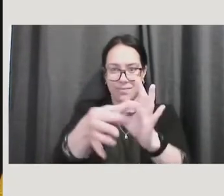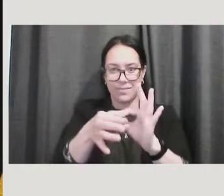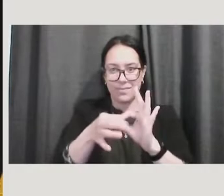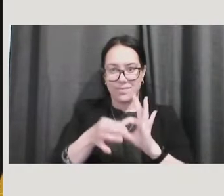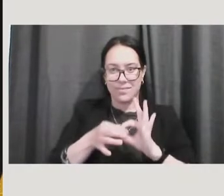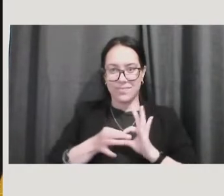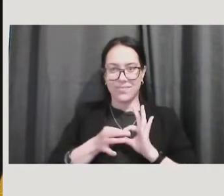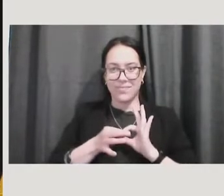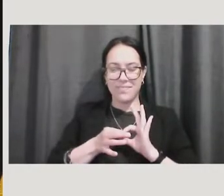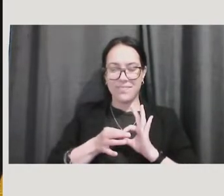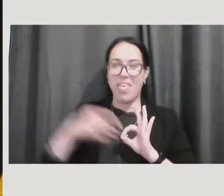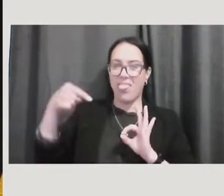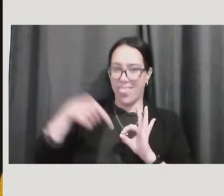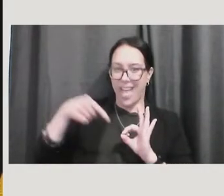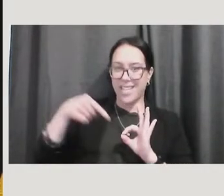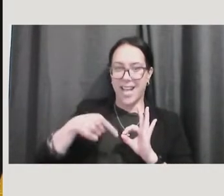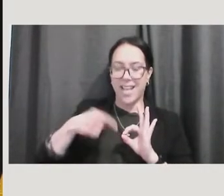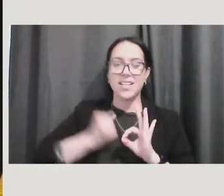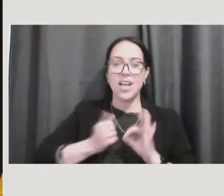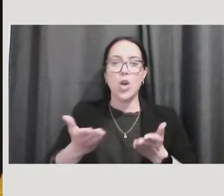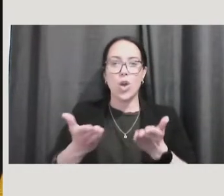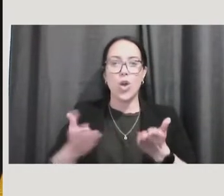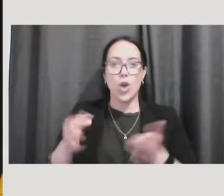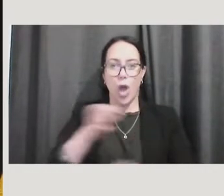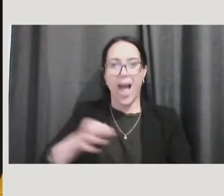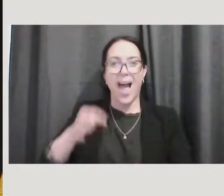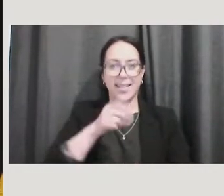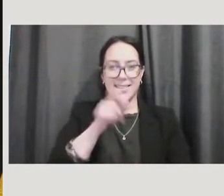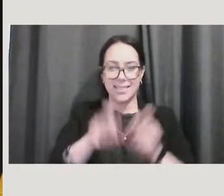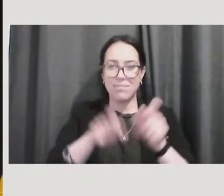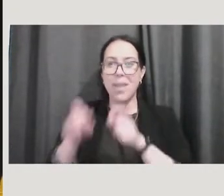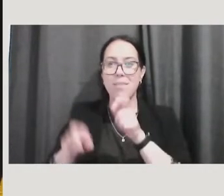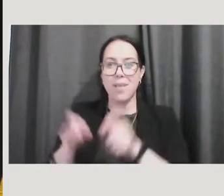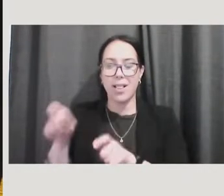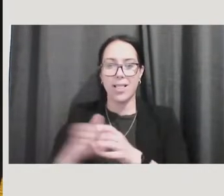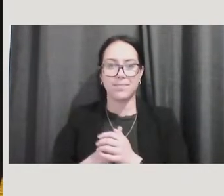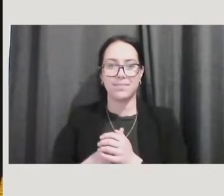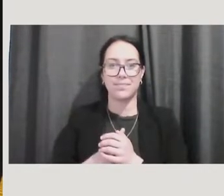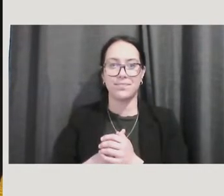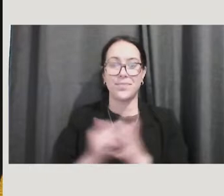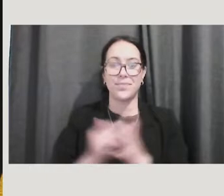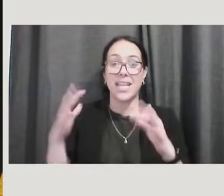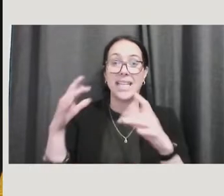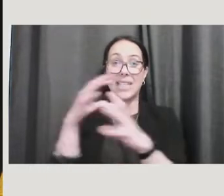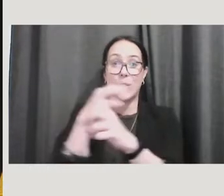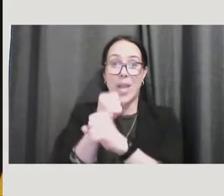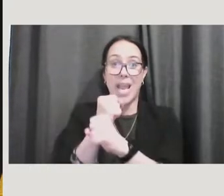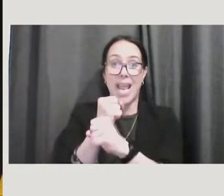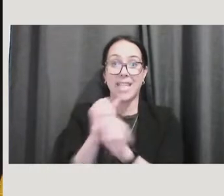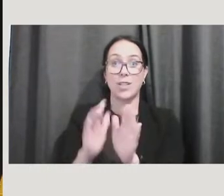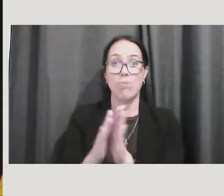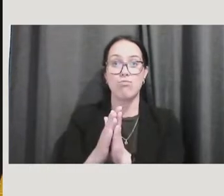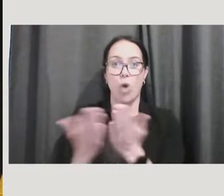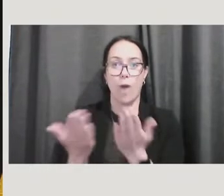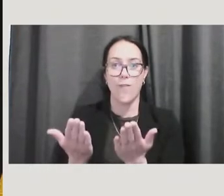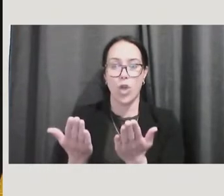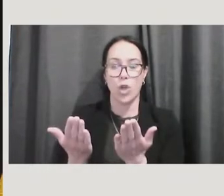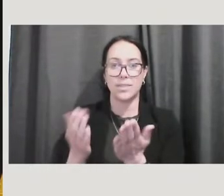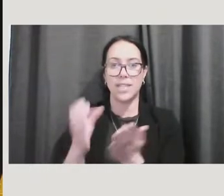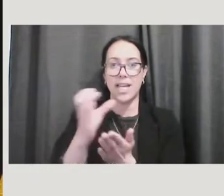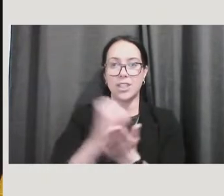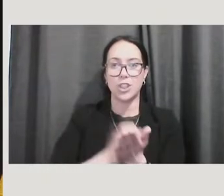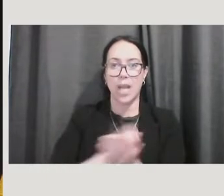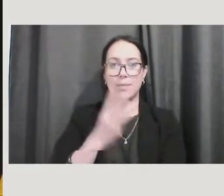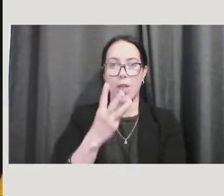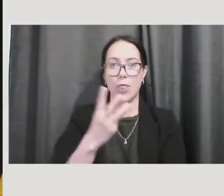people and and to end in Proverbs chapter 31 verse